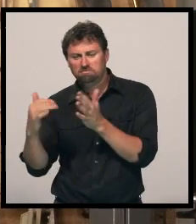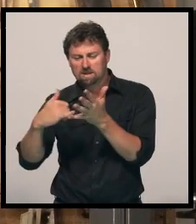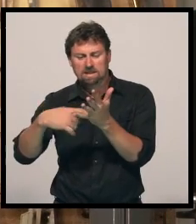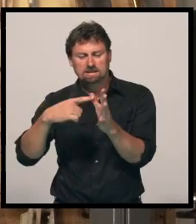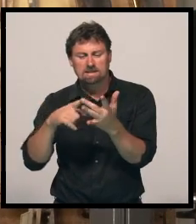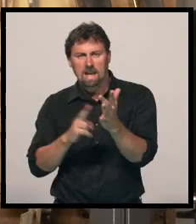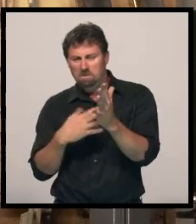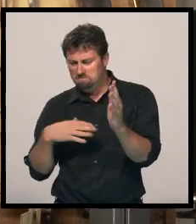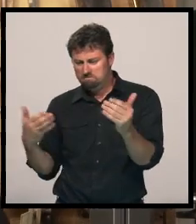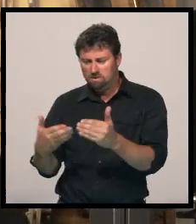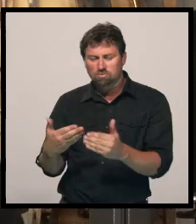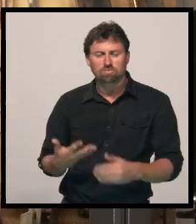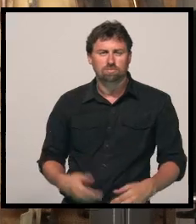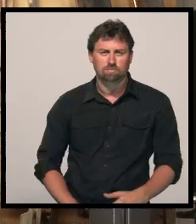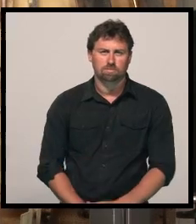mat.